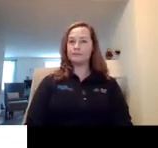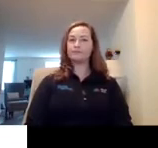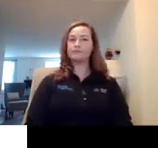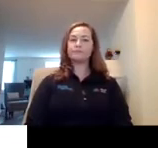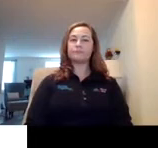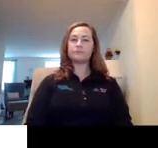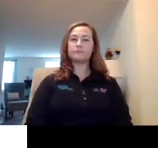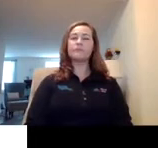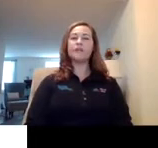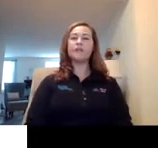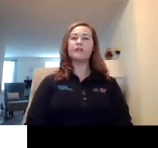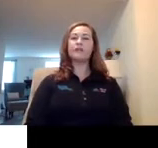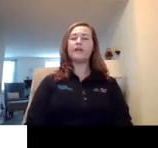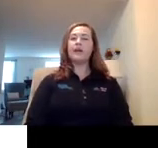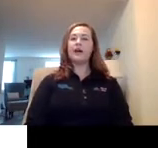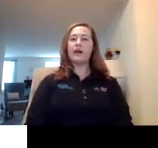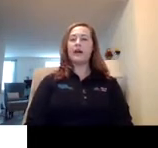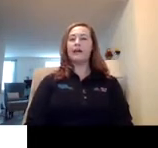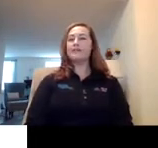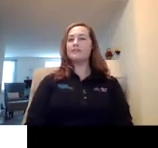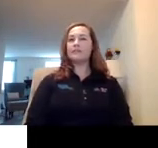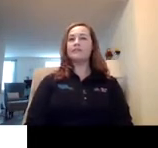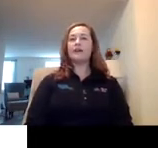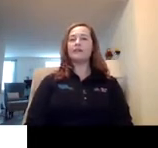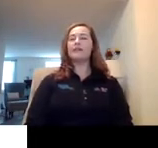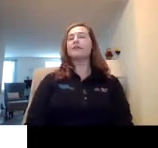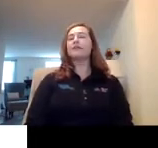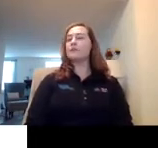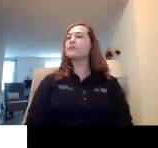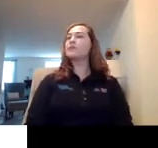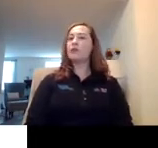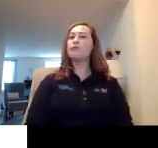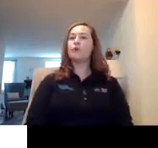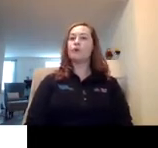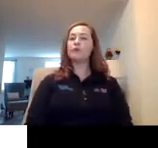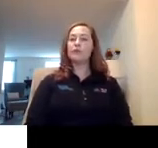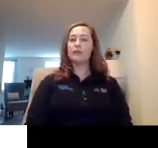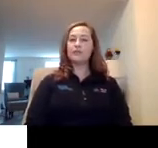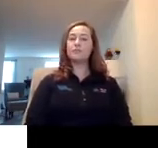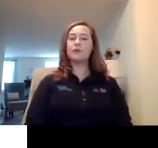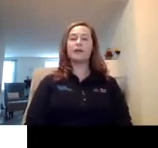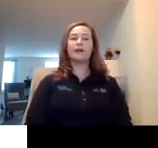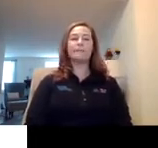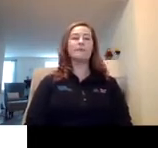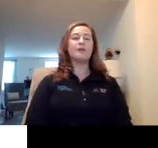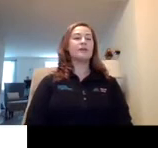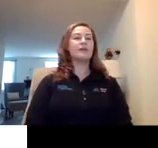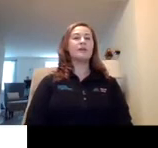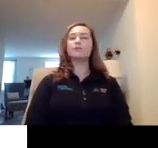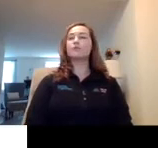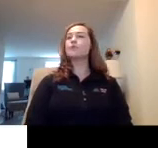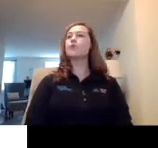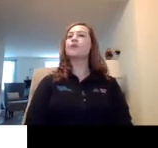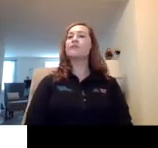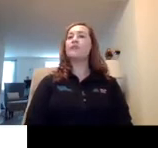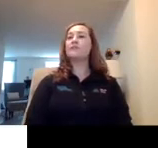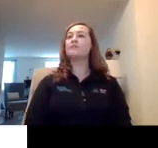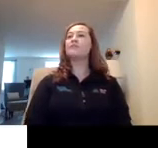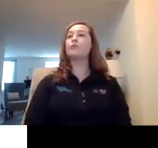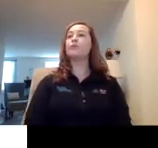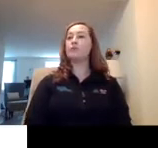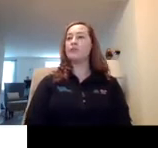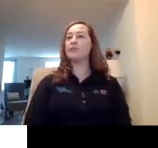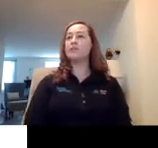place. And I can say that it was a lot of work, yes, but it was also a